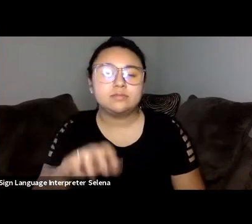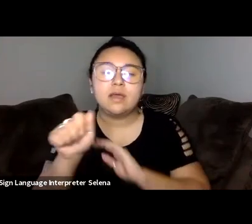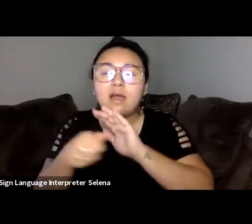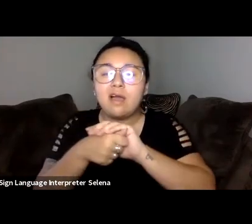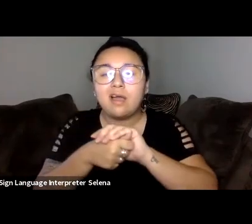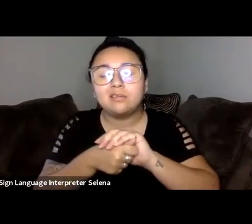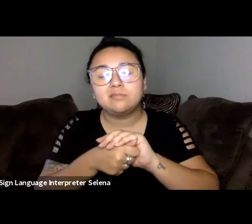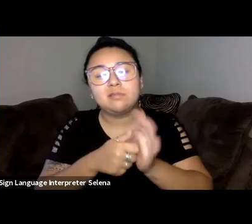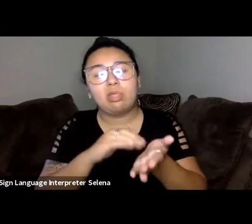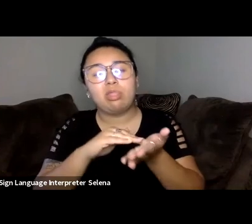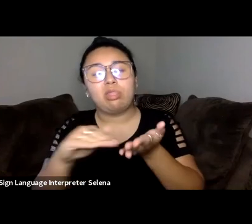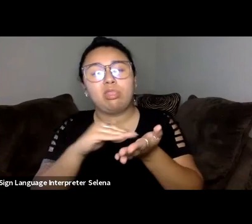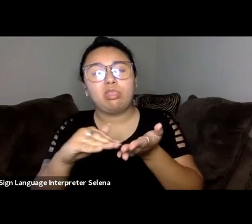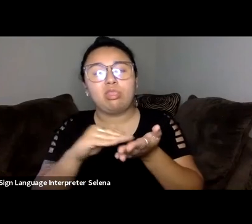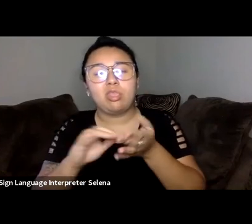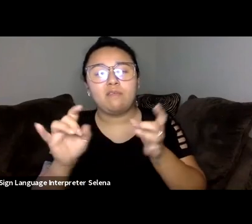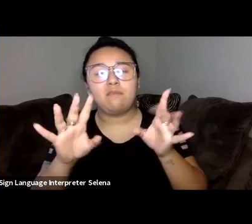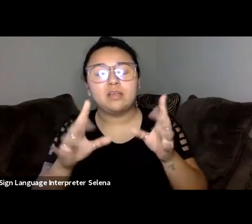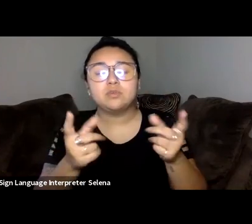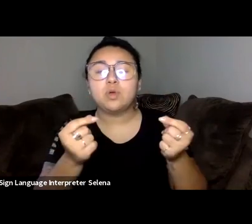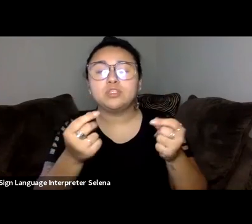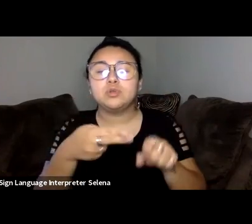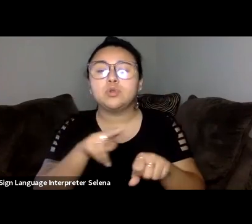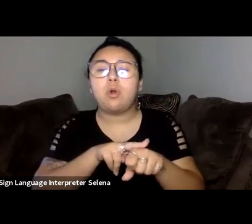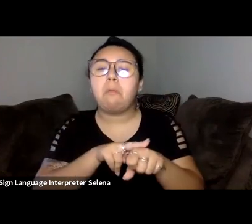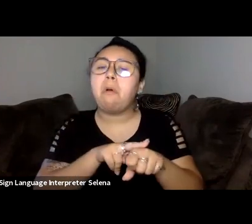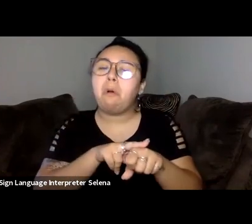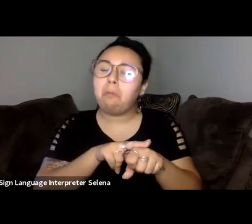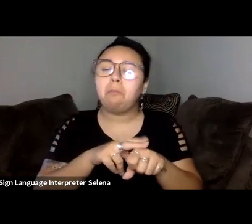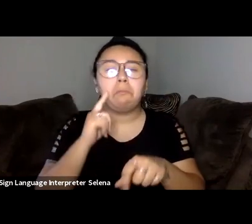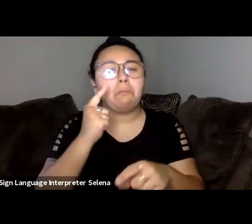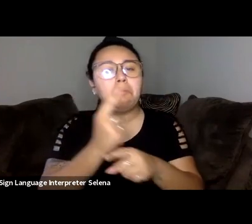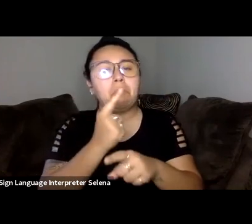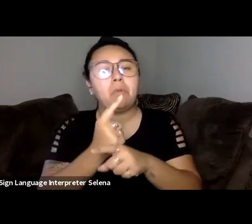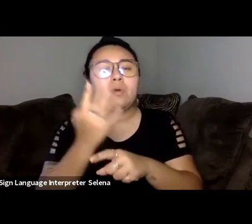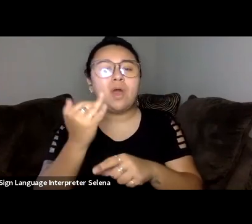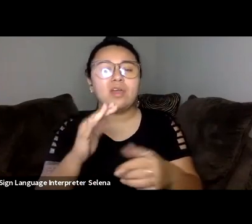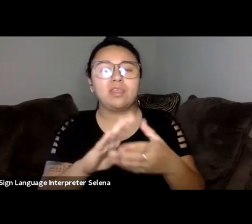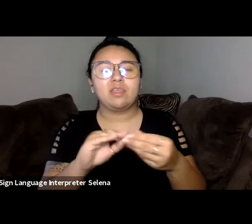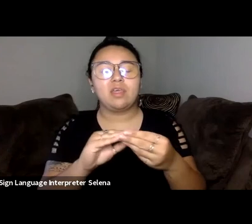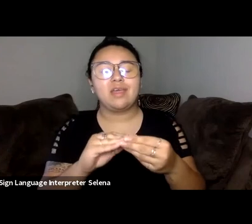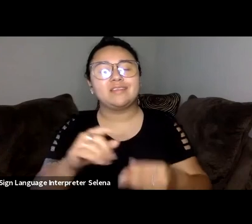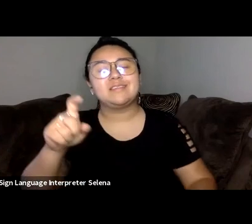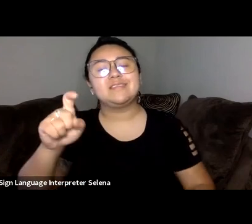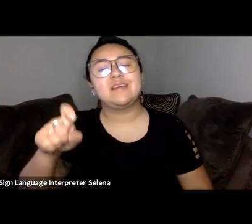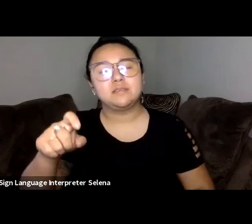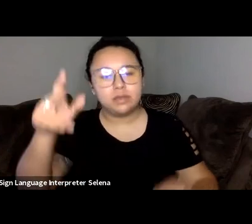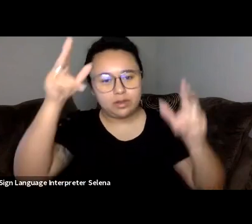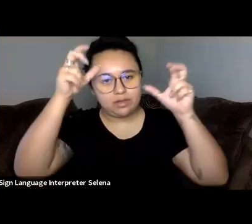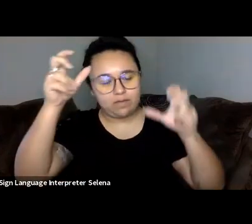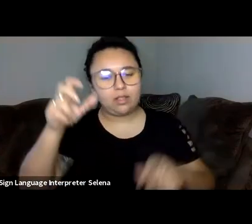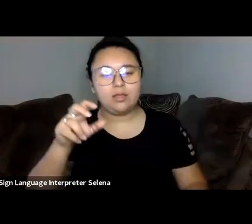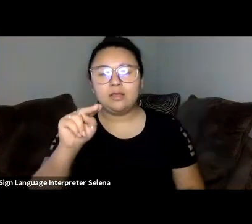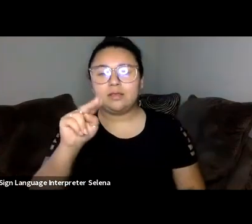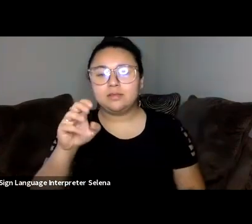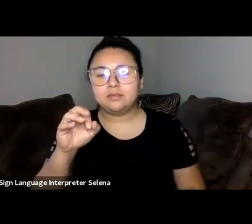excuse the violence. What they do is they normalize it through a rhetoric of necessary evil. Let's move forward and we can